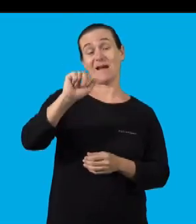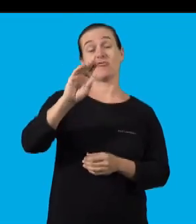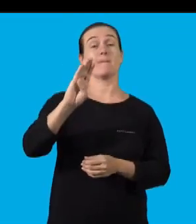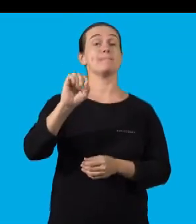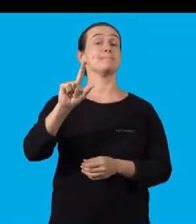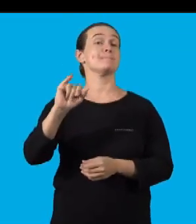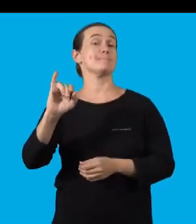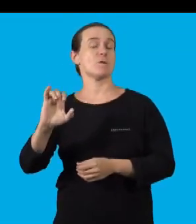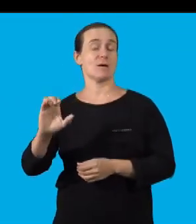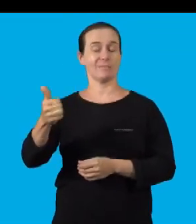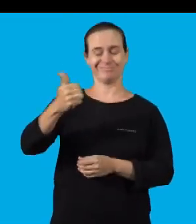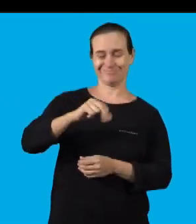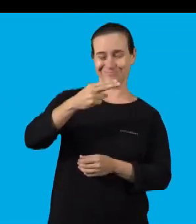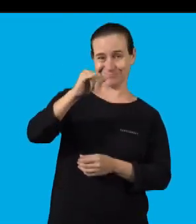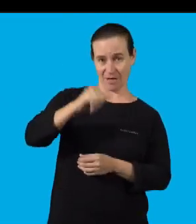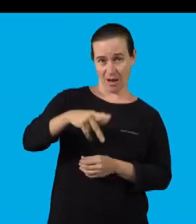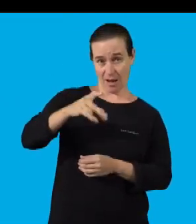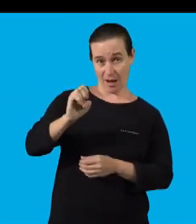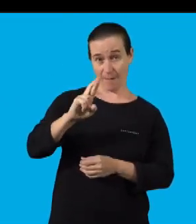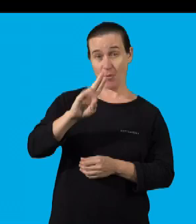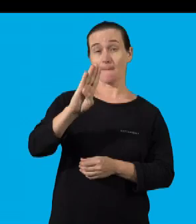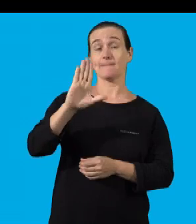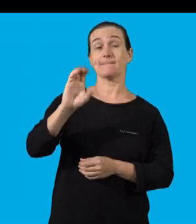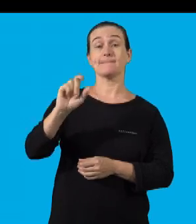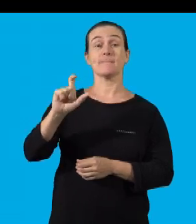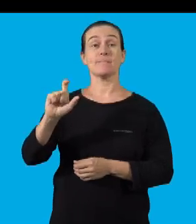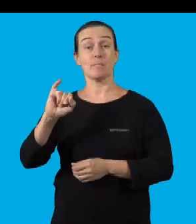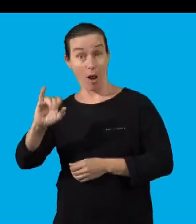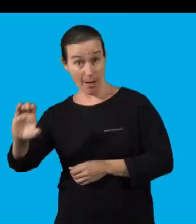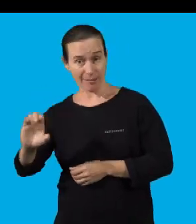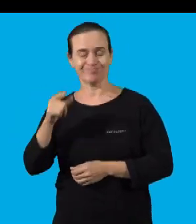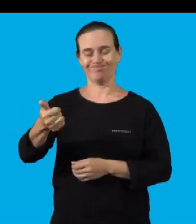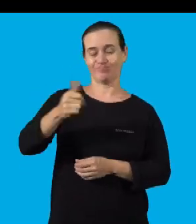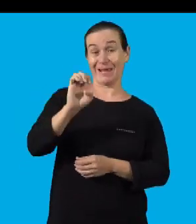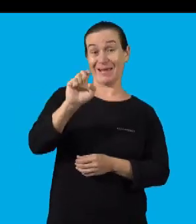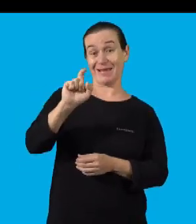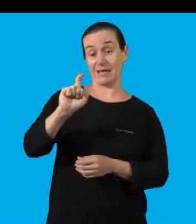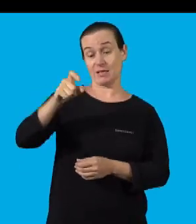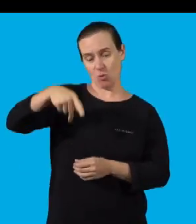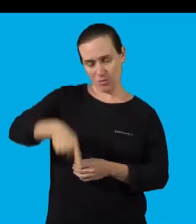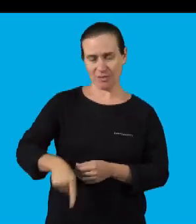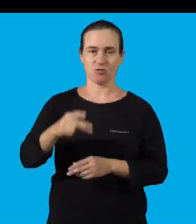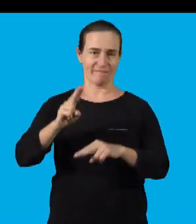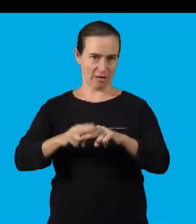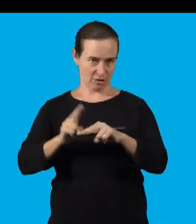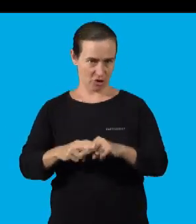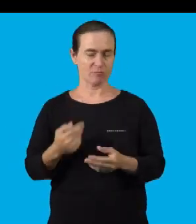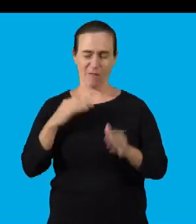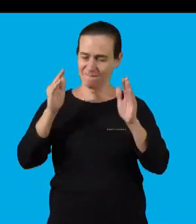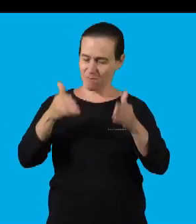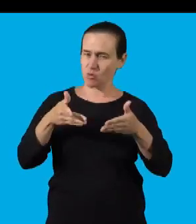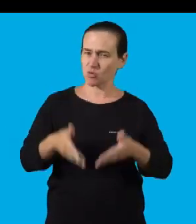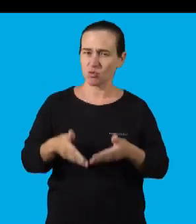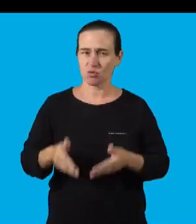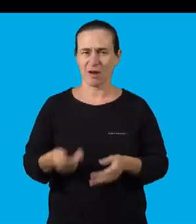parabolic function, the hyperbolic function, and the exponential function. So we are going to be focusing on those